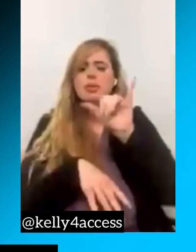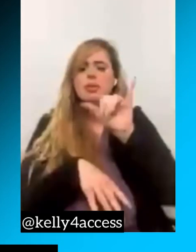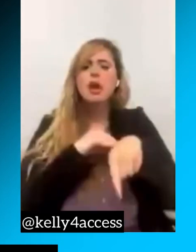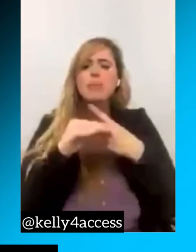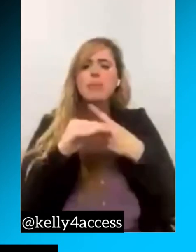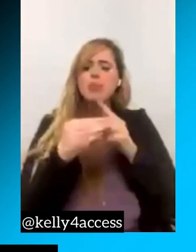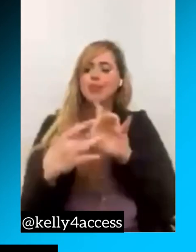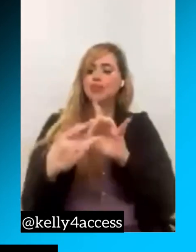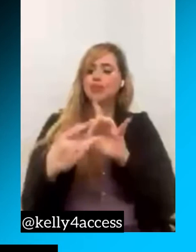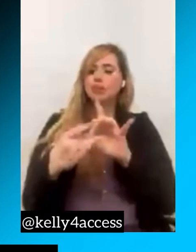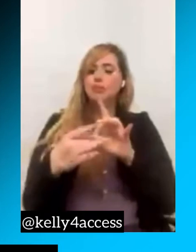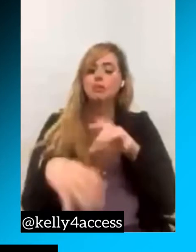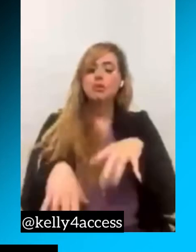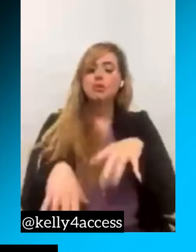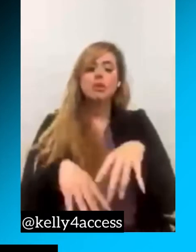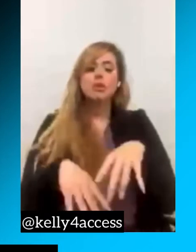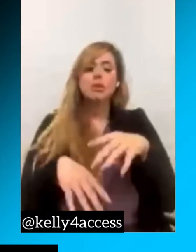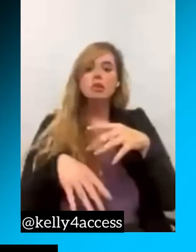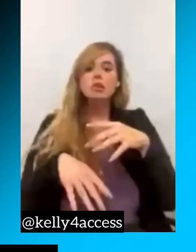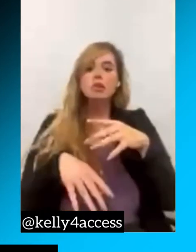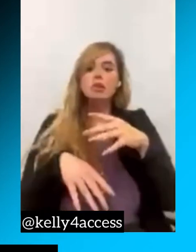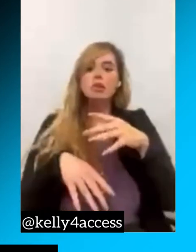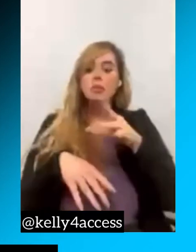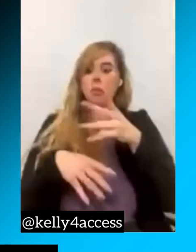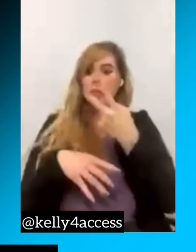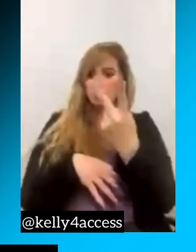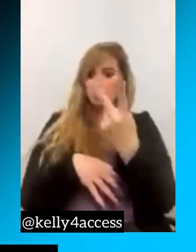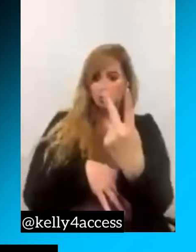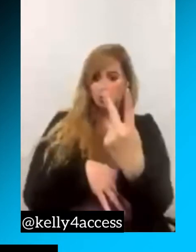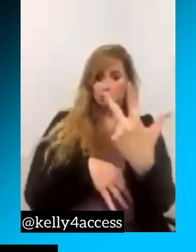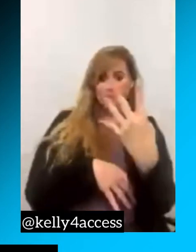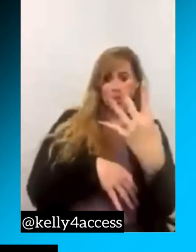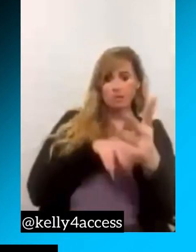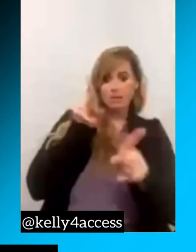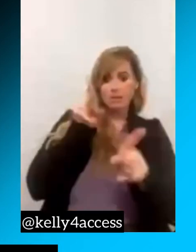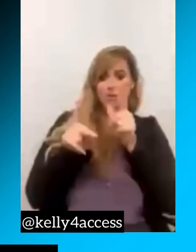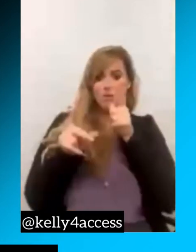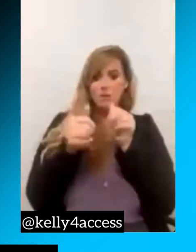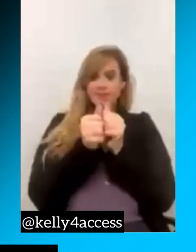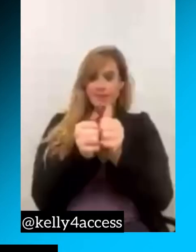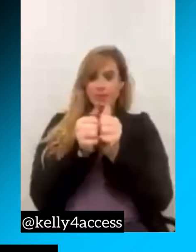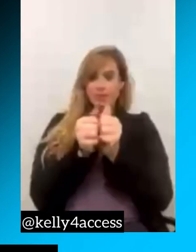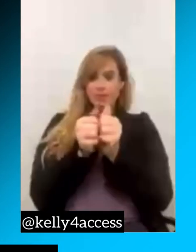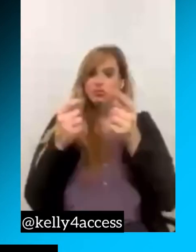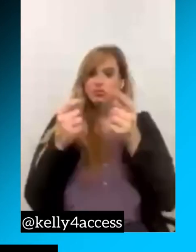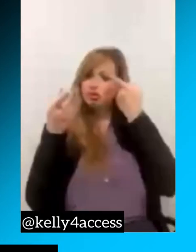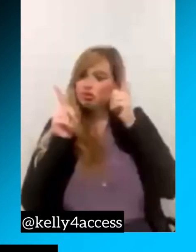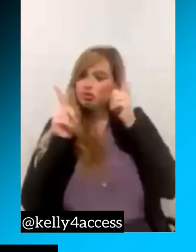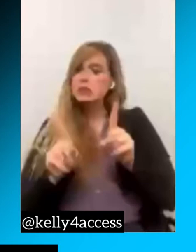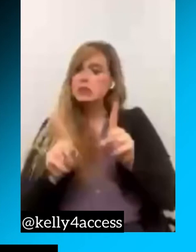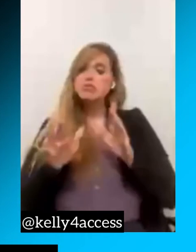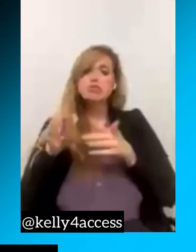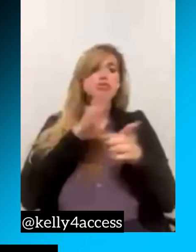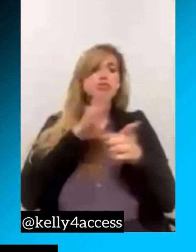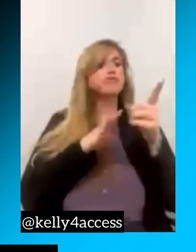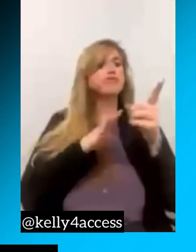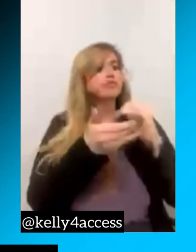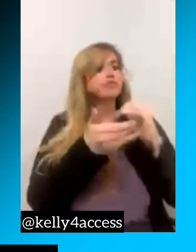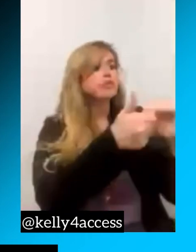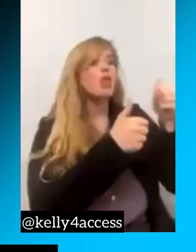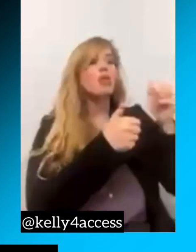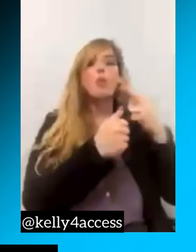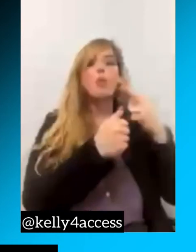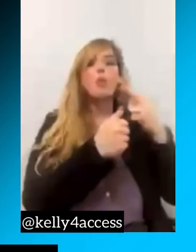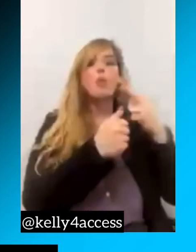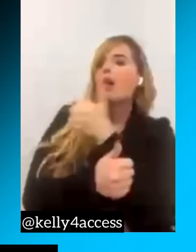consensual non-monogamous structures was like maybe 6 or 7 paragraphs. Like it was not a lot of